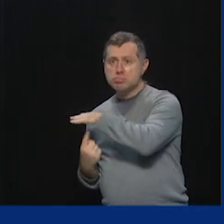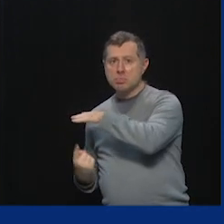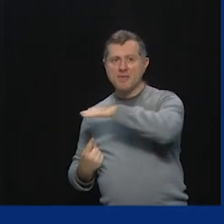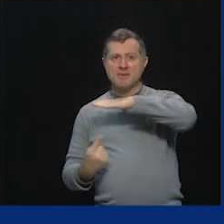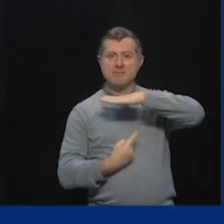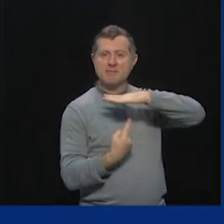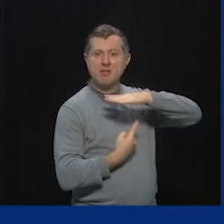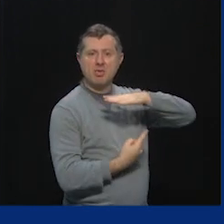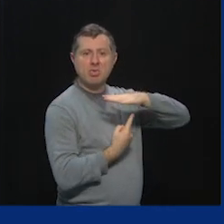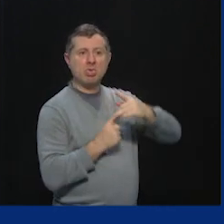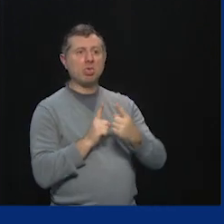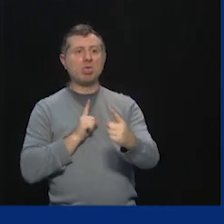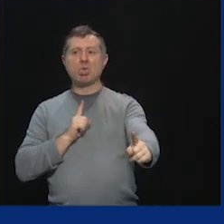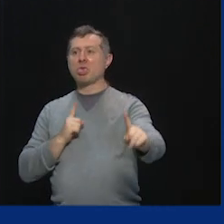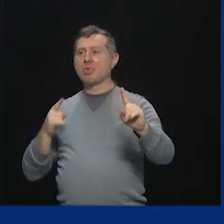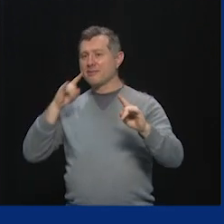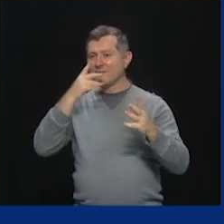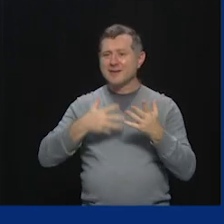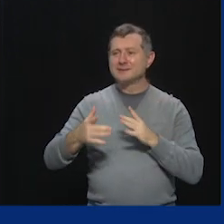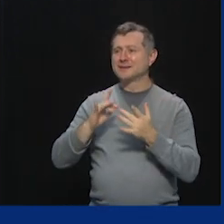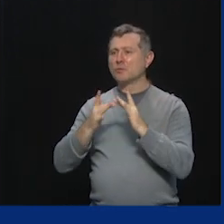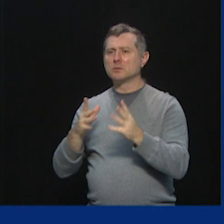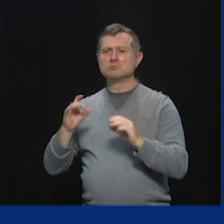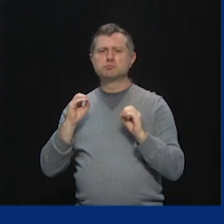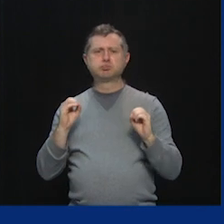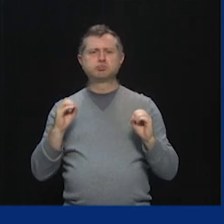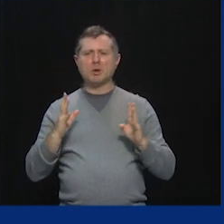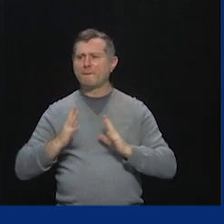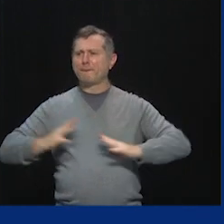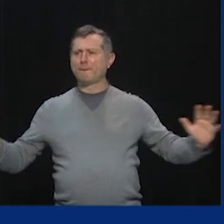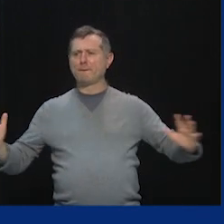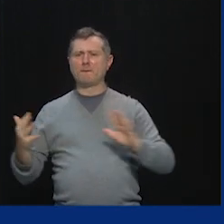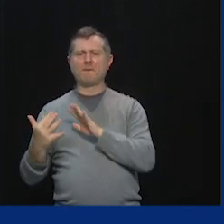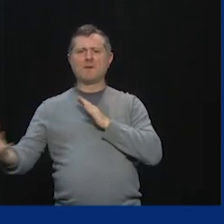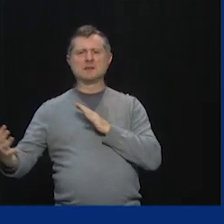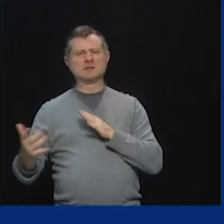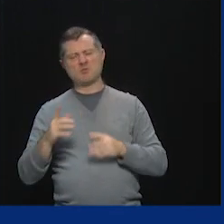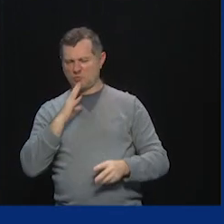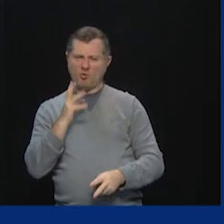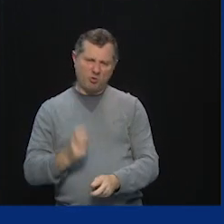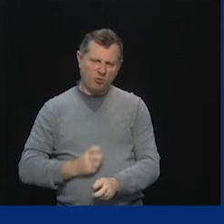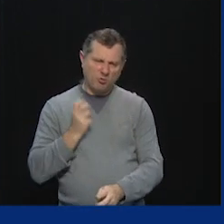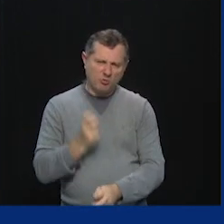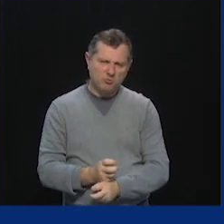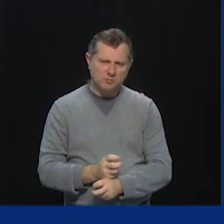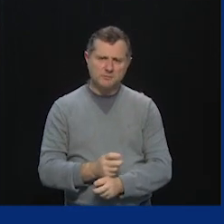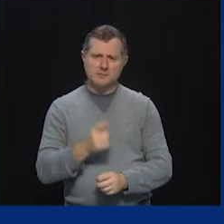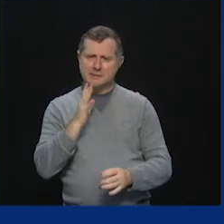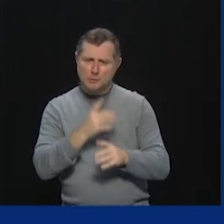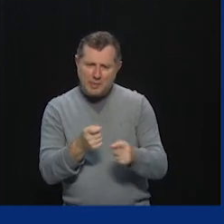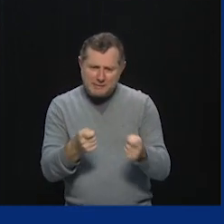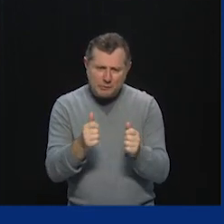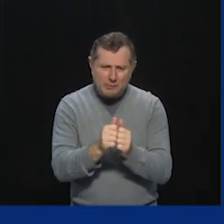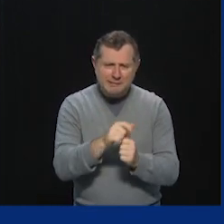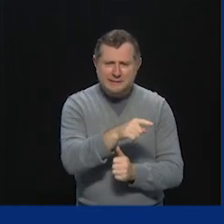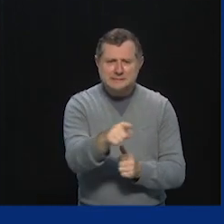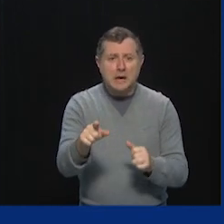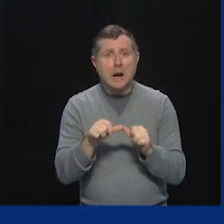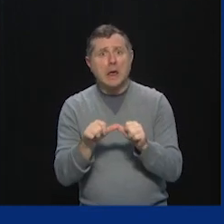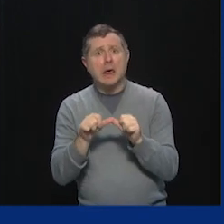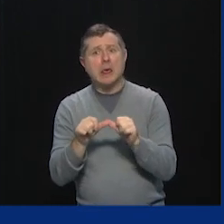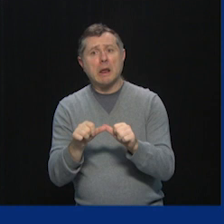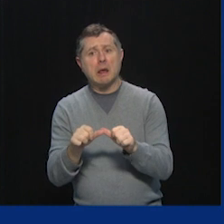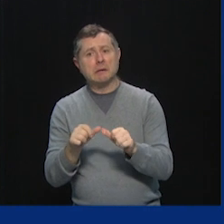and their normal networks. It's taken a real toll, and we're going to be dealing with that for a long time. And we need to continue making sure that we have mental